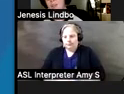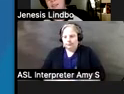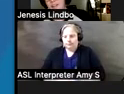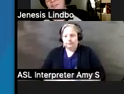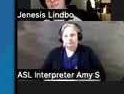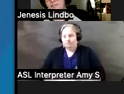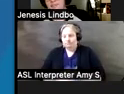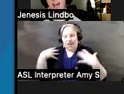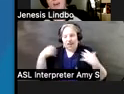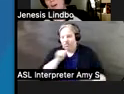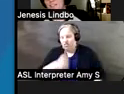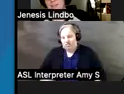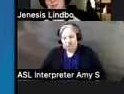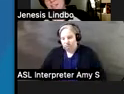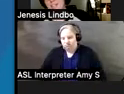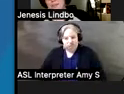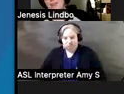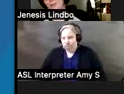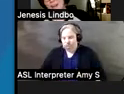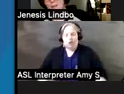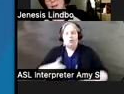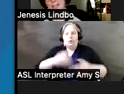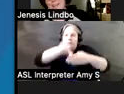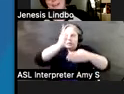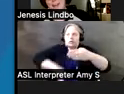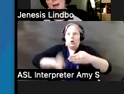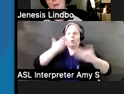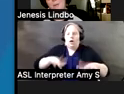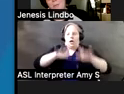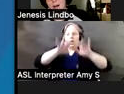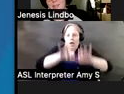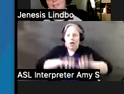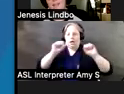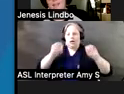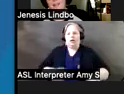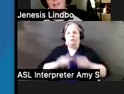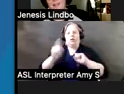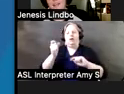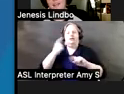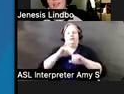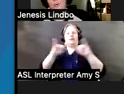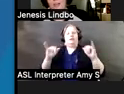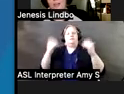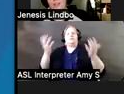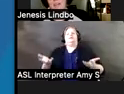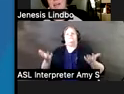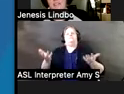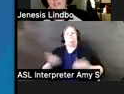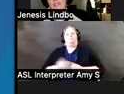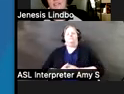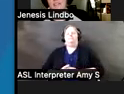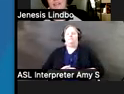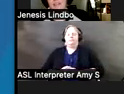Not healthy. I wanted to complete it so I could write about it. But knowing